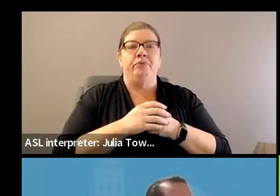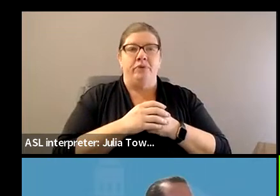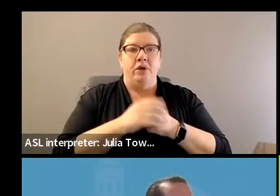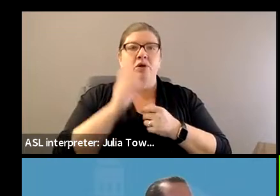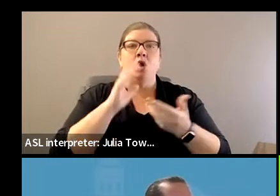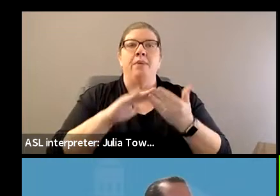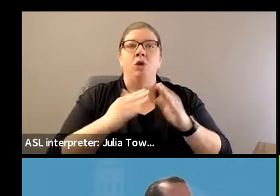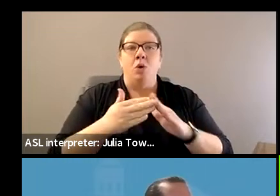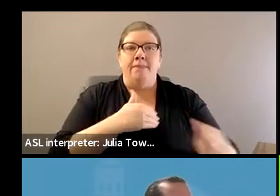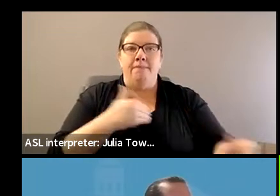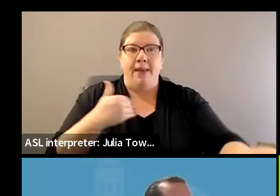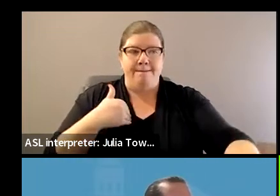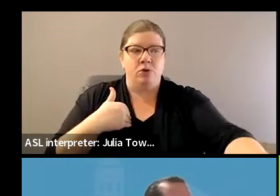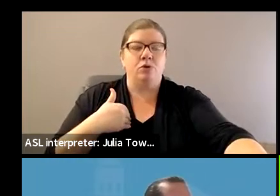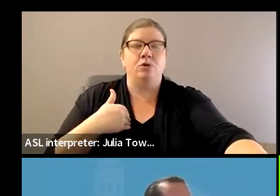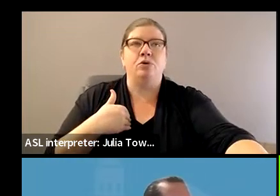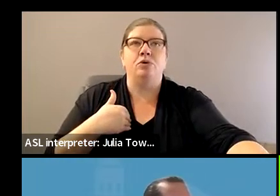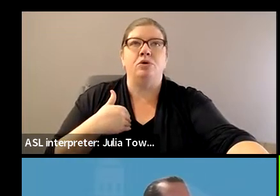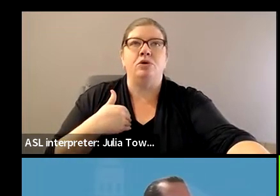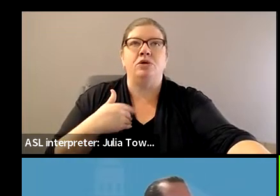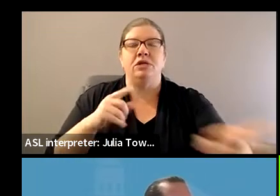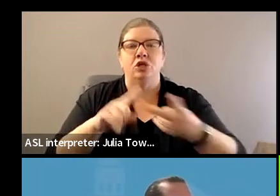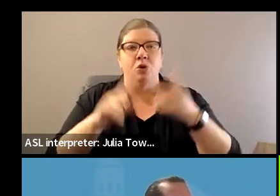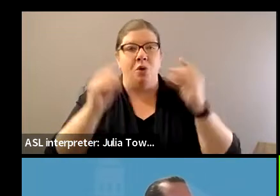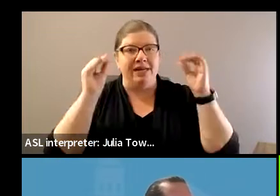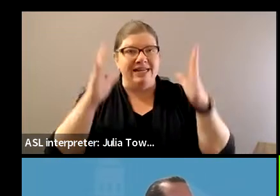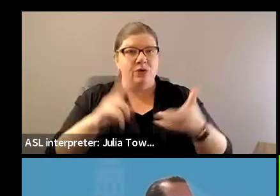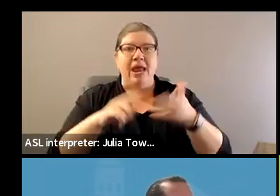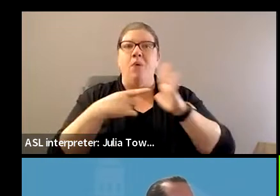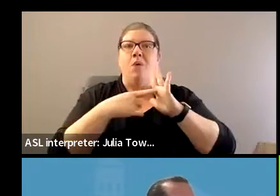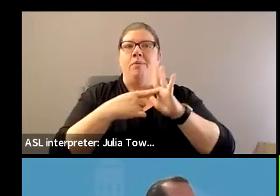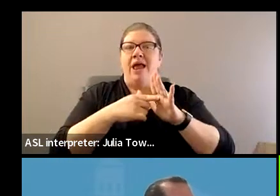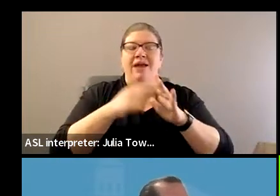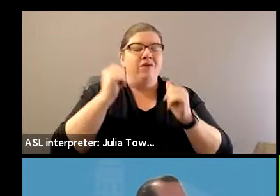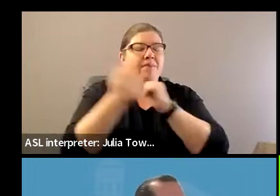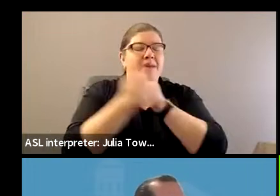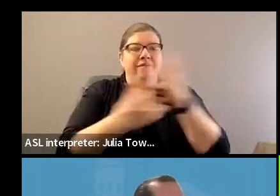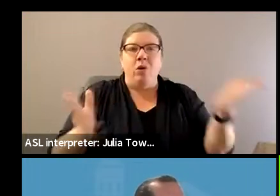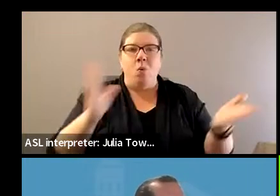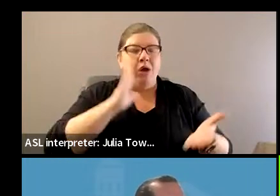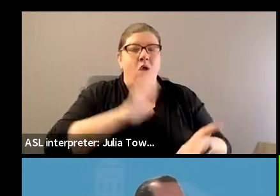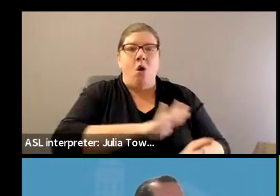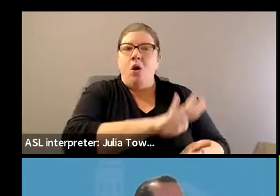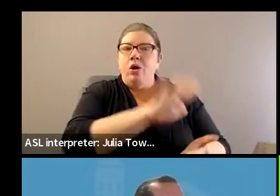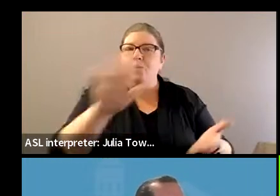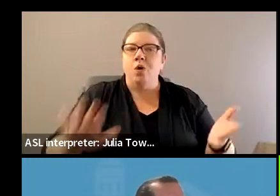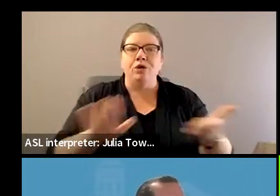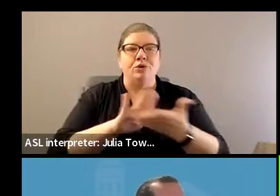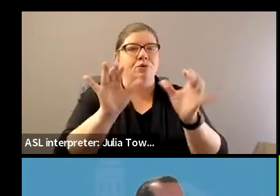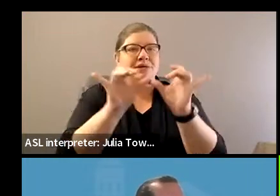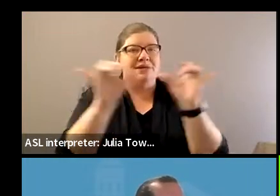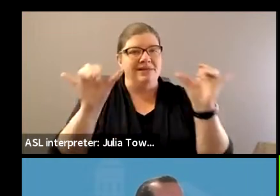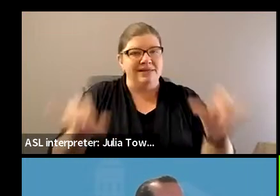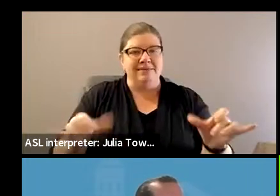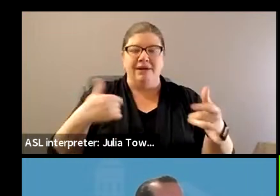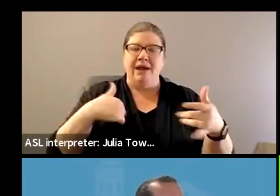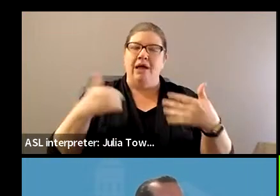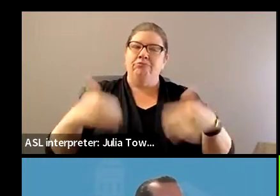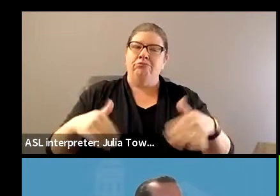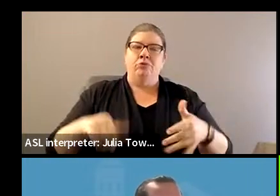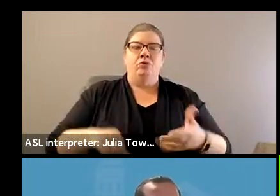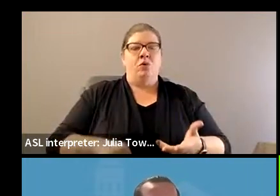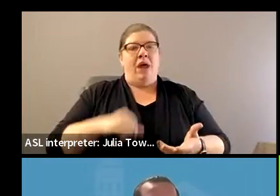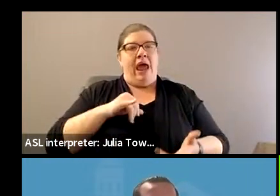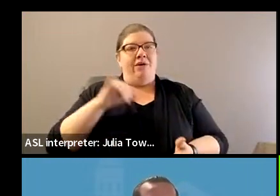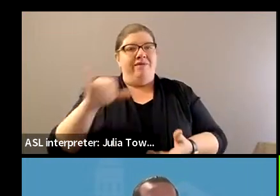our teachers. We had representation from everyone across the system. And I'm very proud of